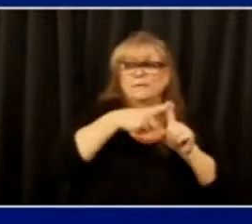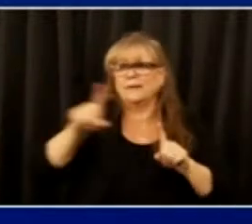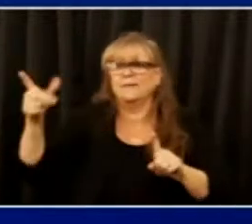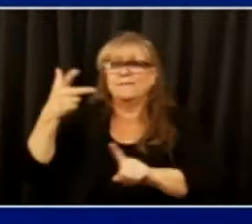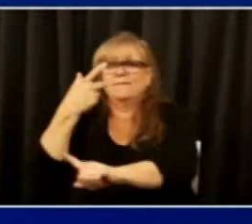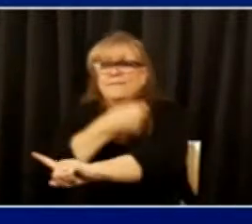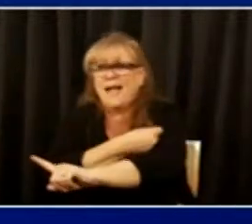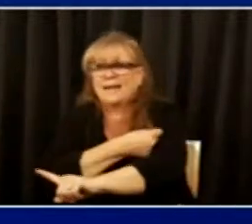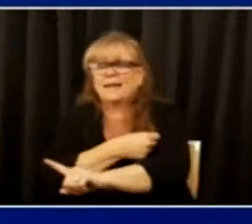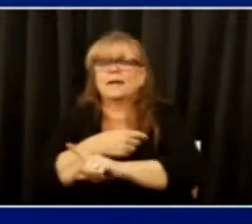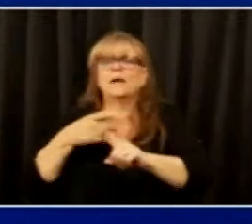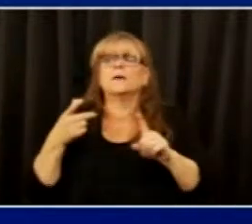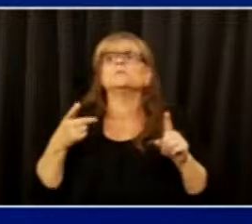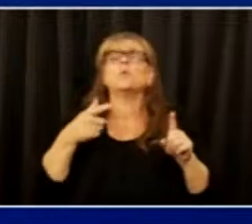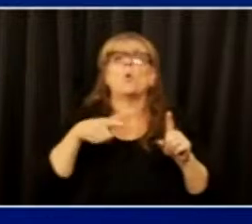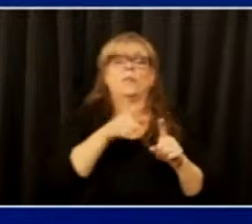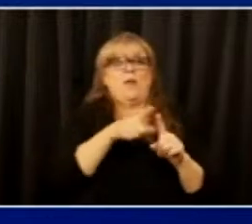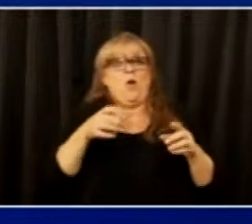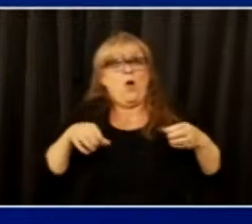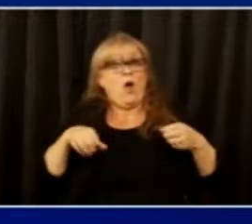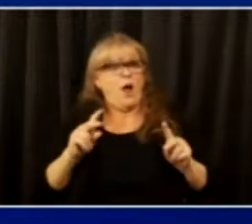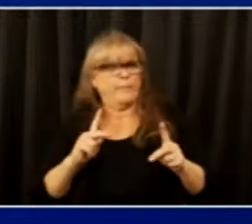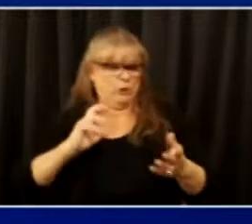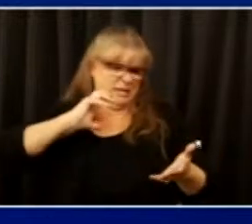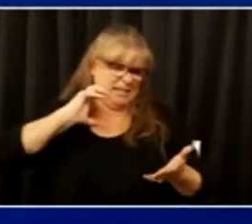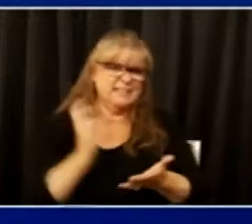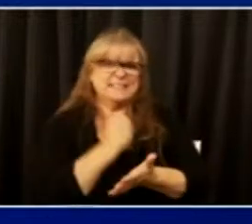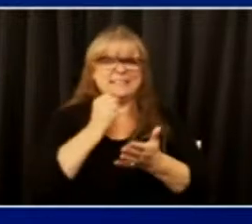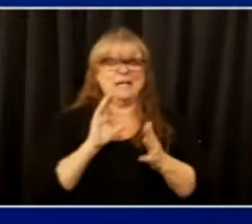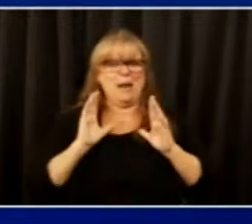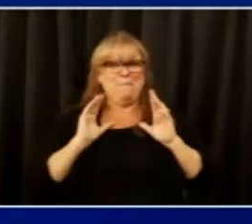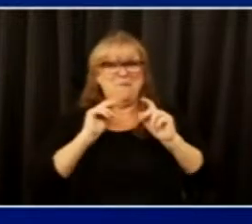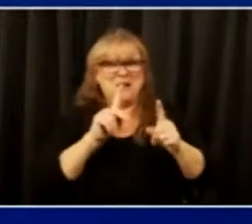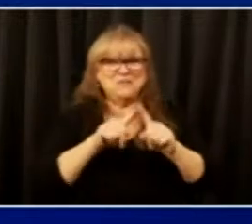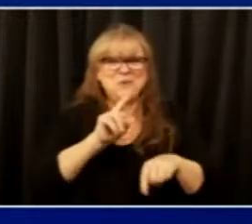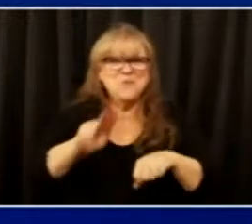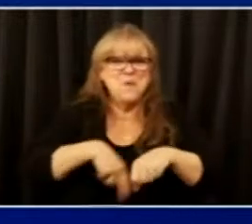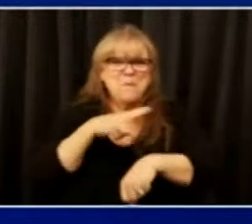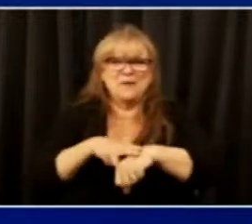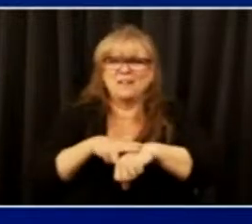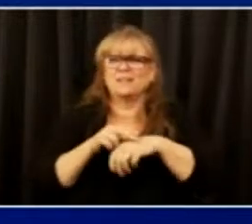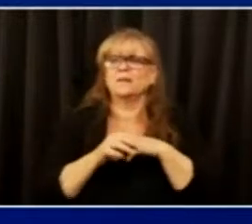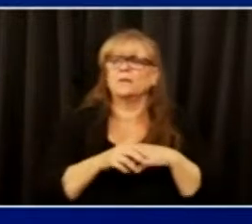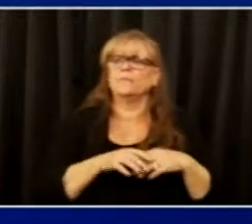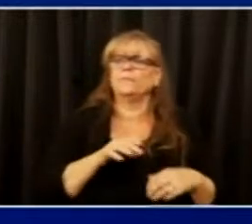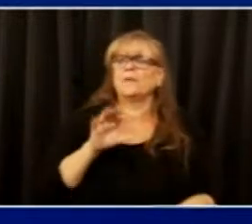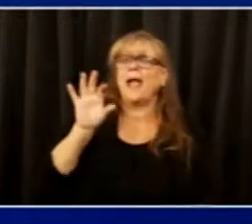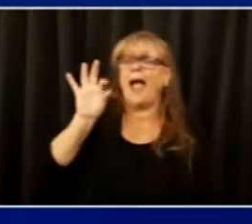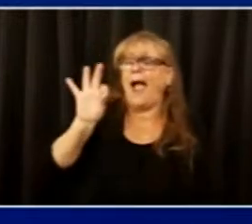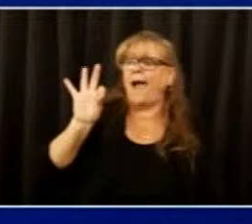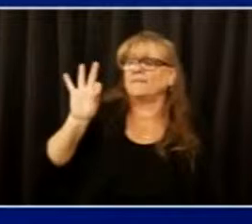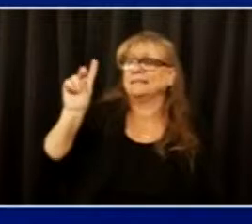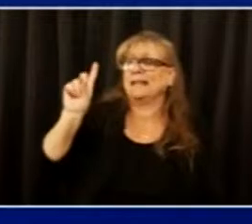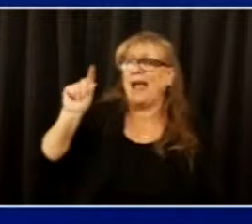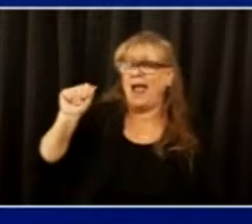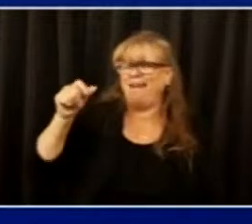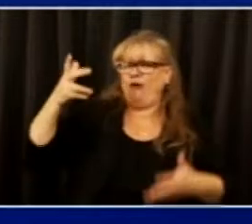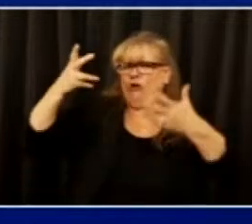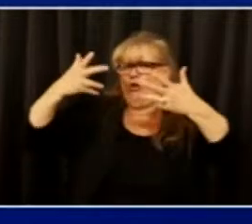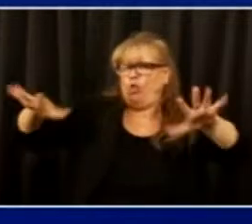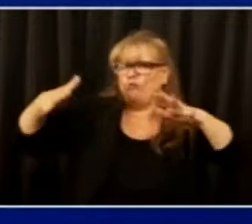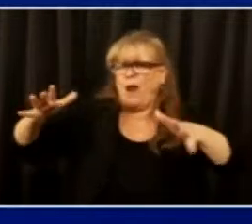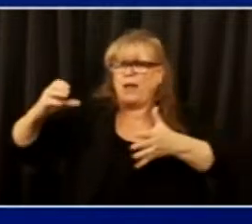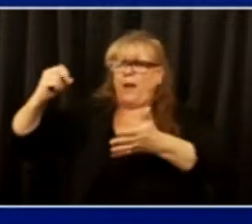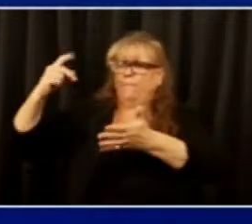So as you all know, on May 10th, the FDA authorized the Pfizer vaccine for use in children and adolescents 12 to 15 years of